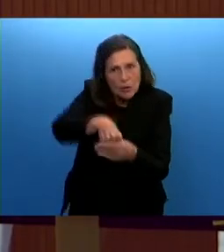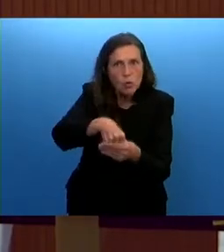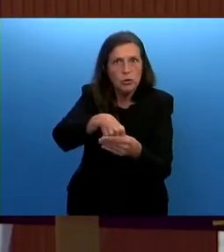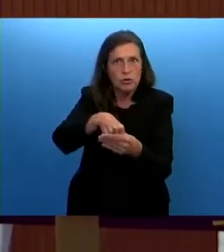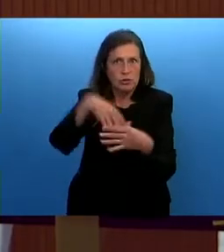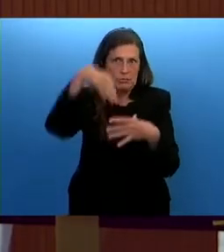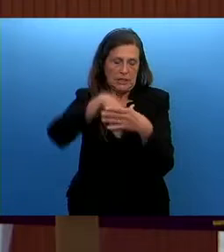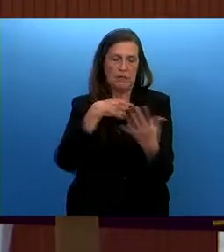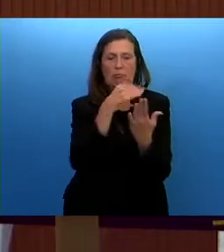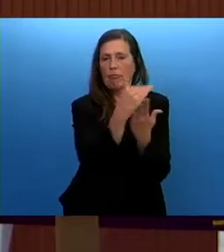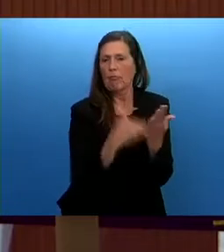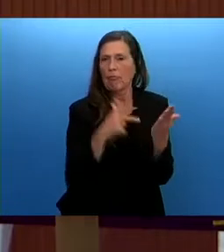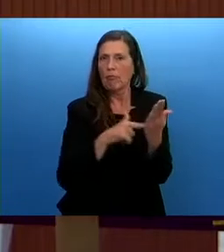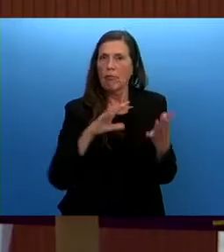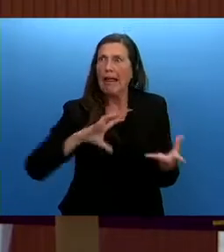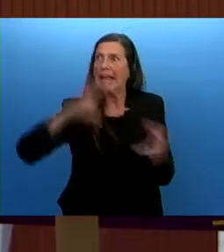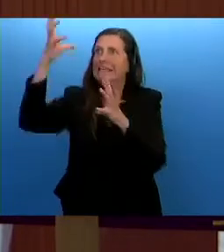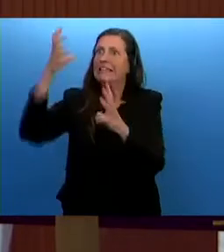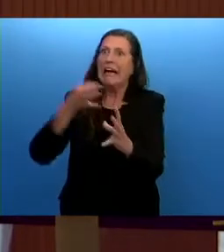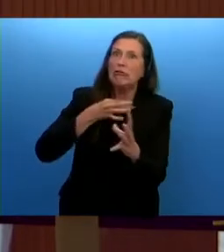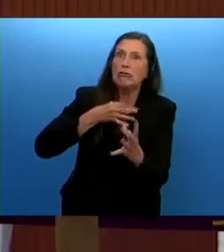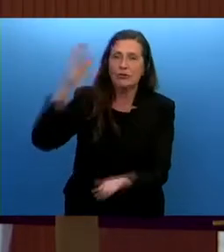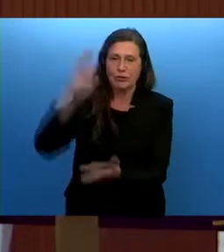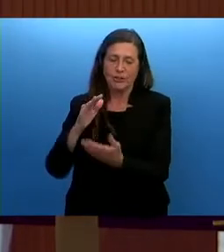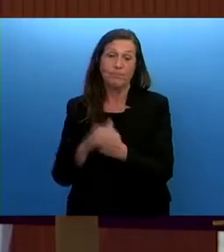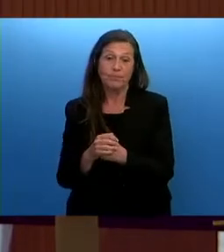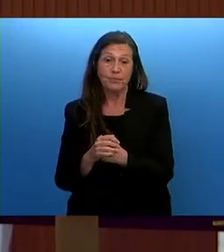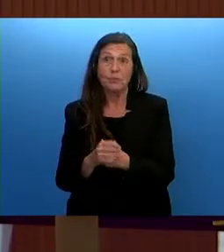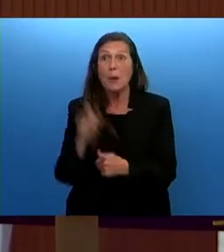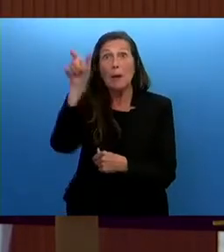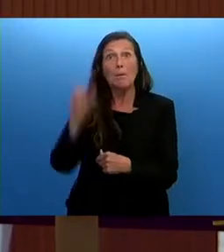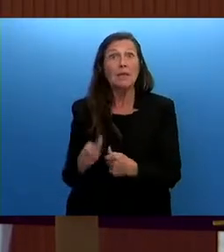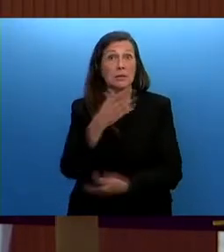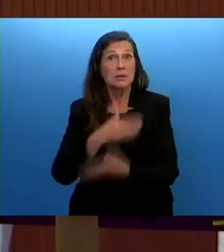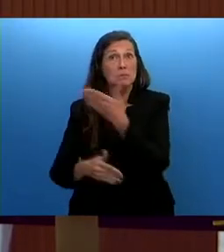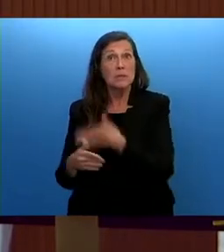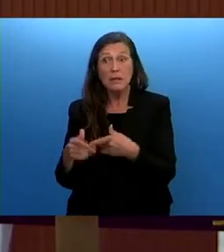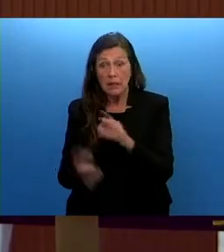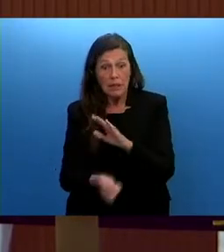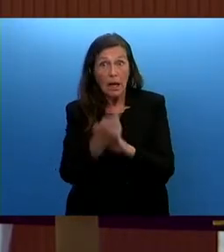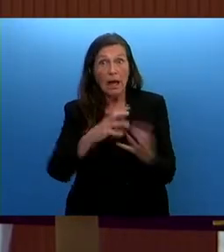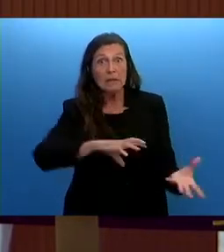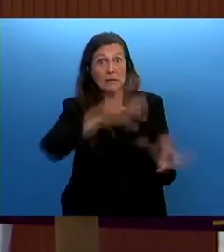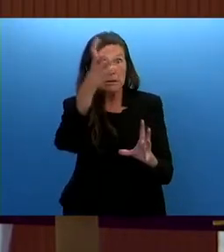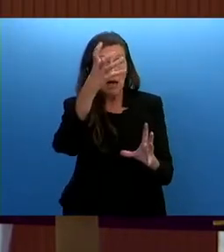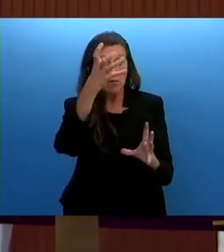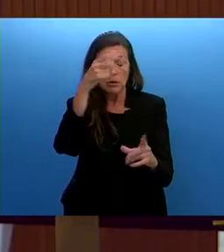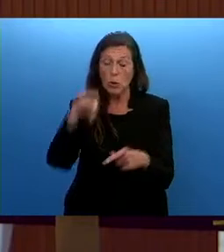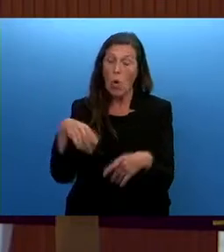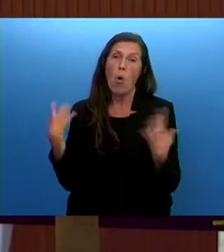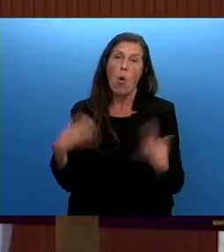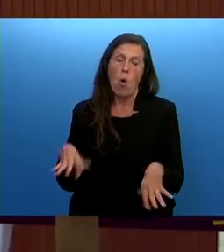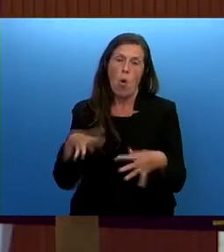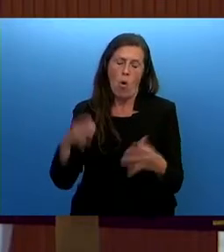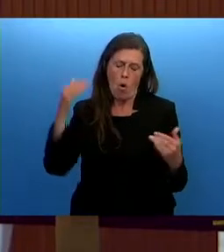disaster strikes, persons with disabilities are often disproportionately affected and have different